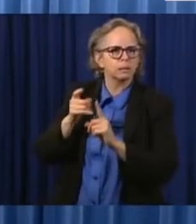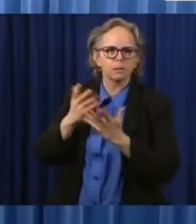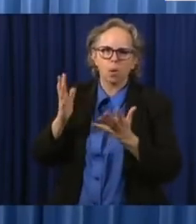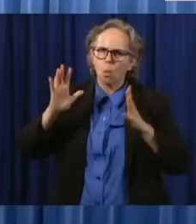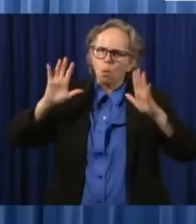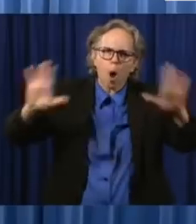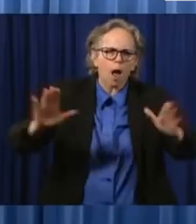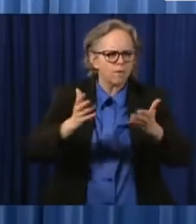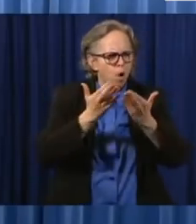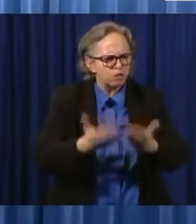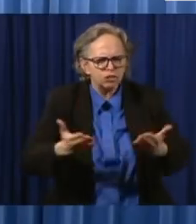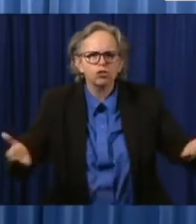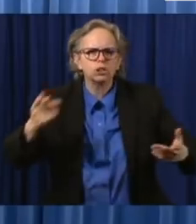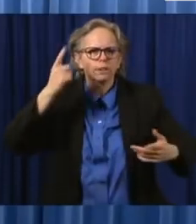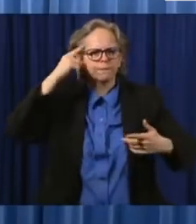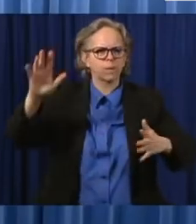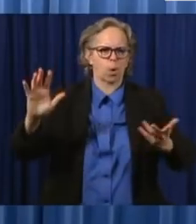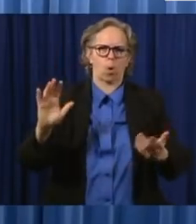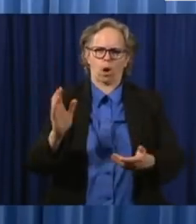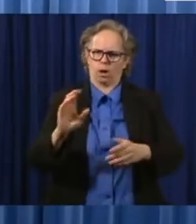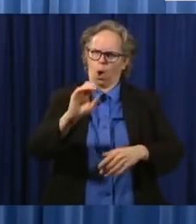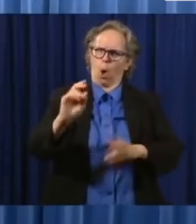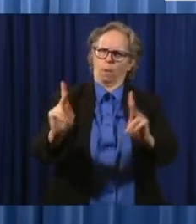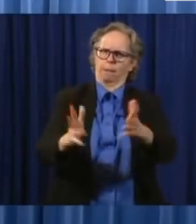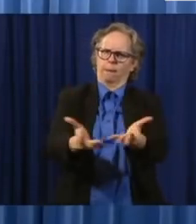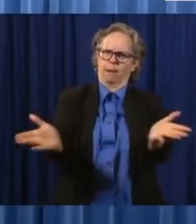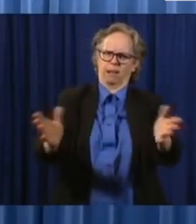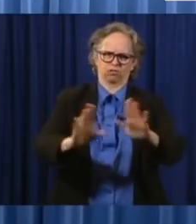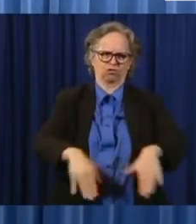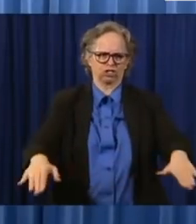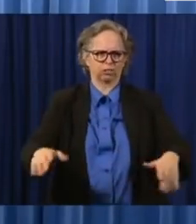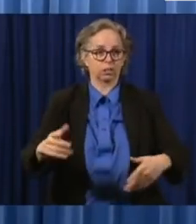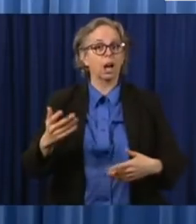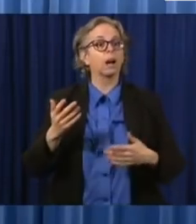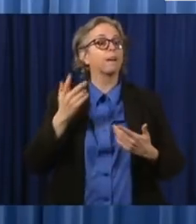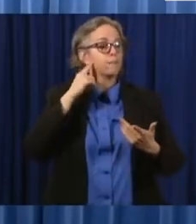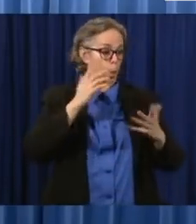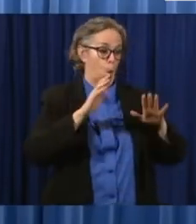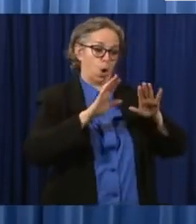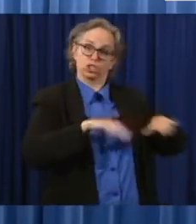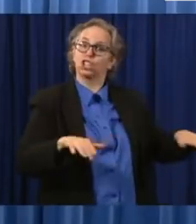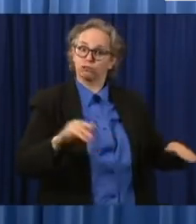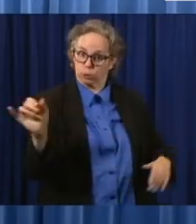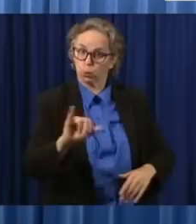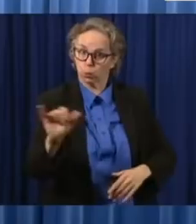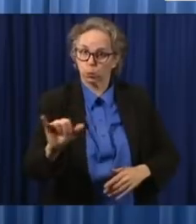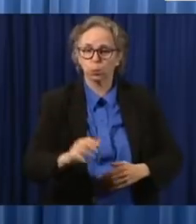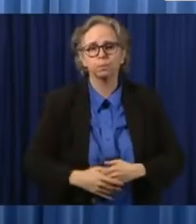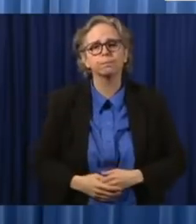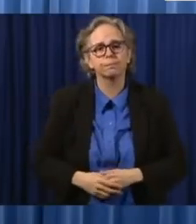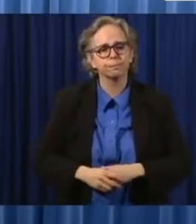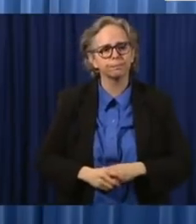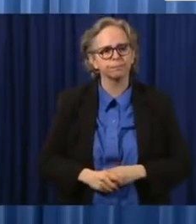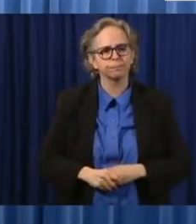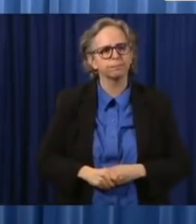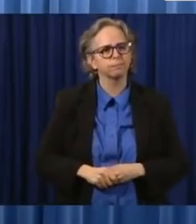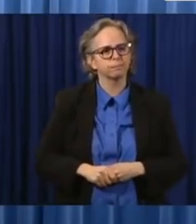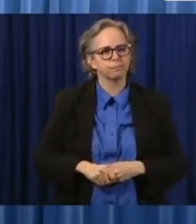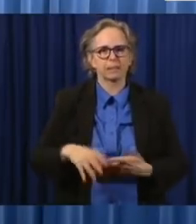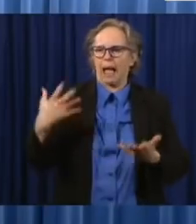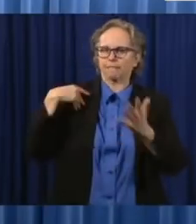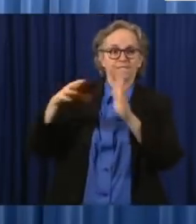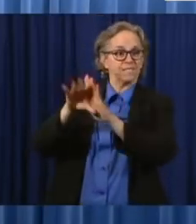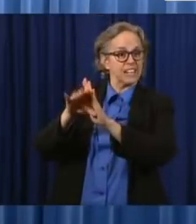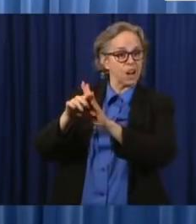people of Ohio, great resource for the children. Here's a video about the hospital's efforts